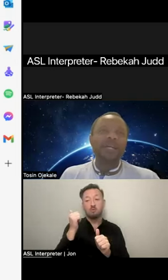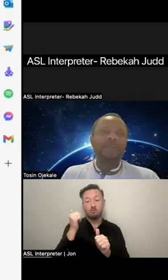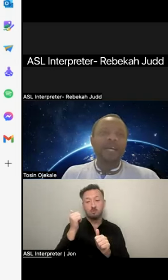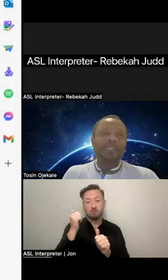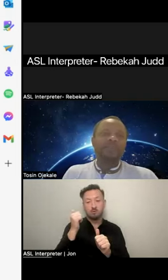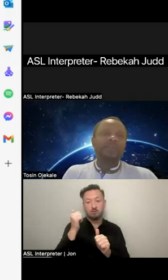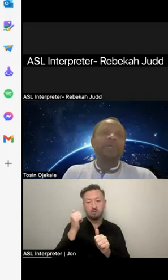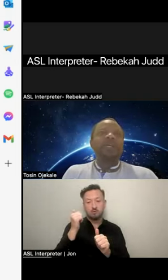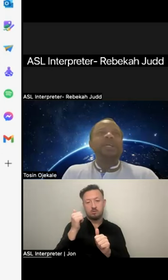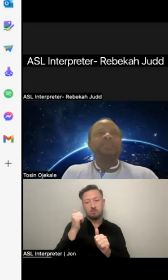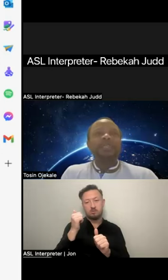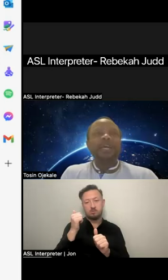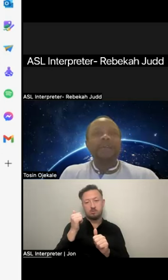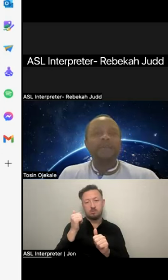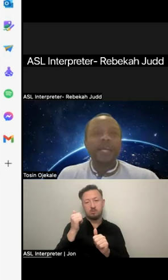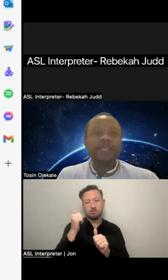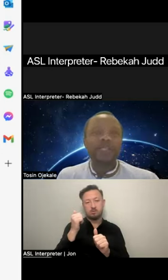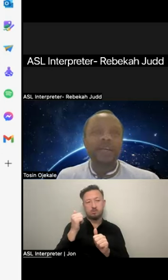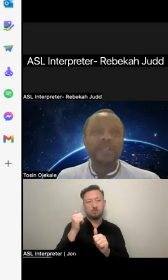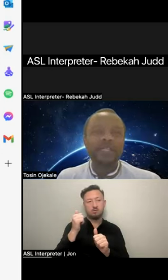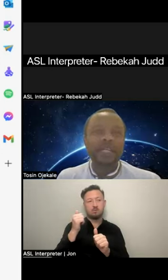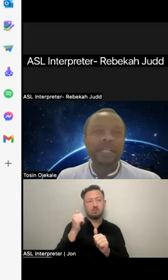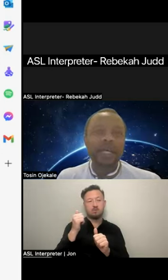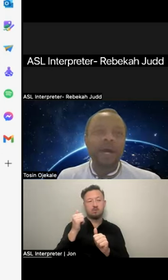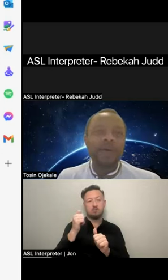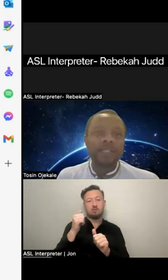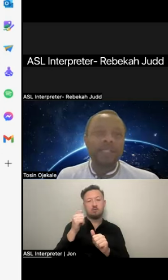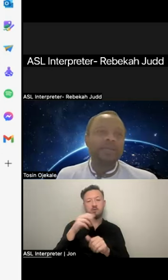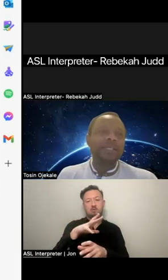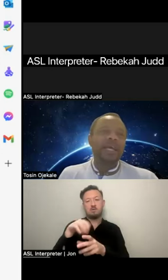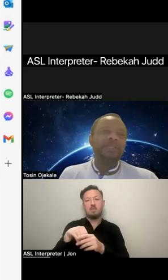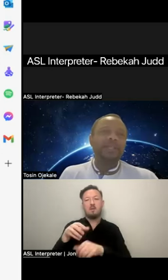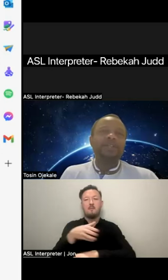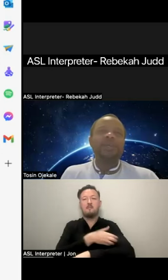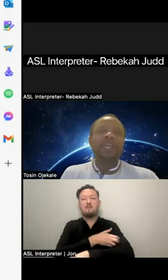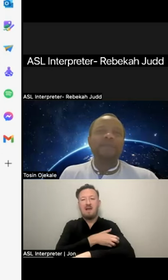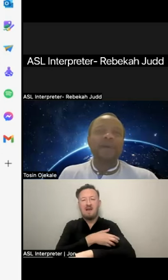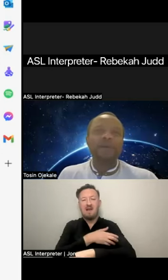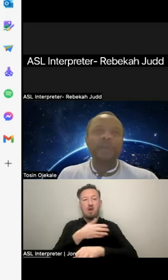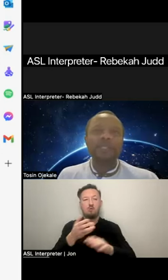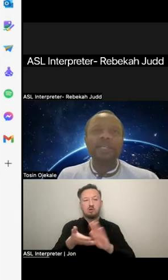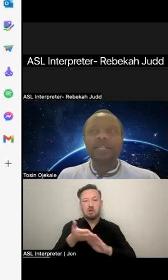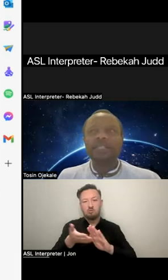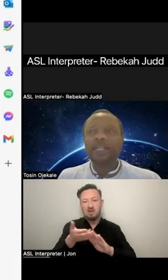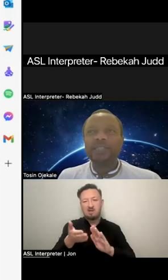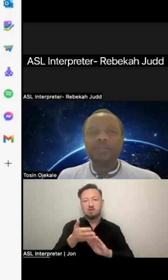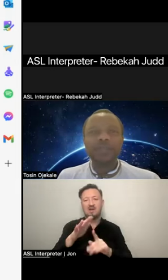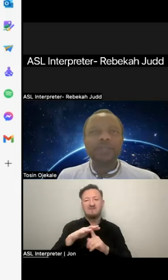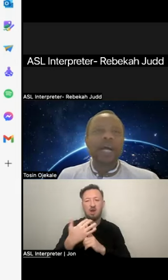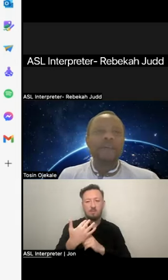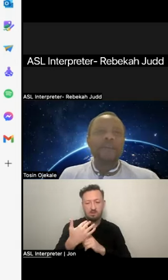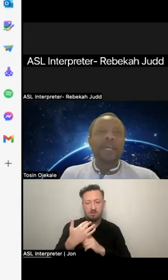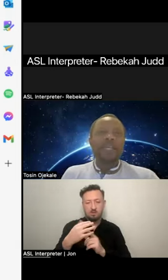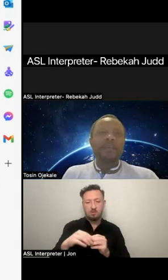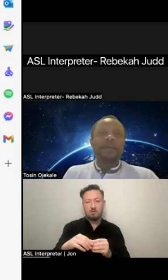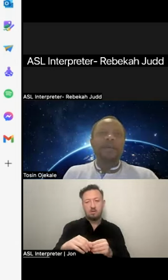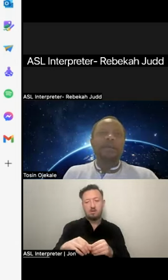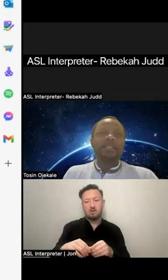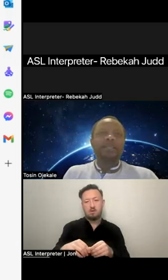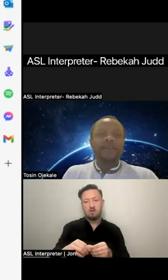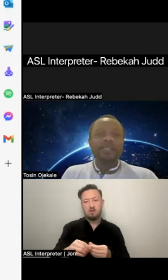usually advisable, especially if you find yourself in the power generation environment, that you should not have